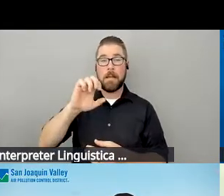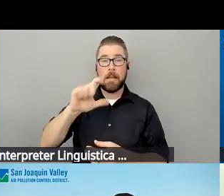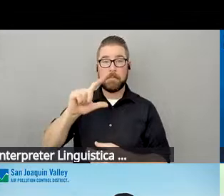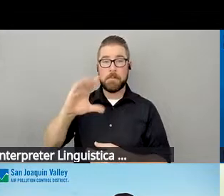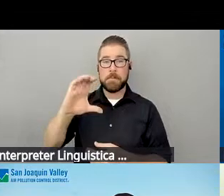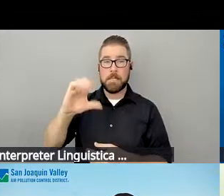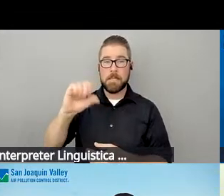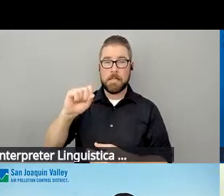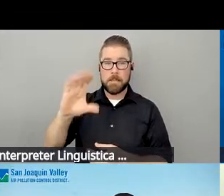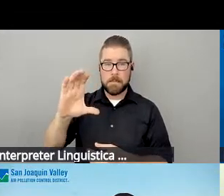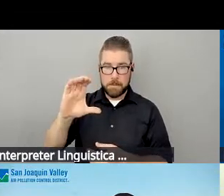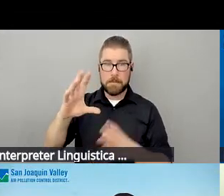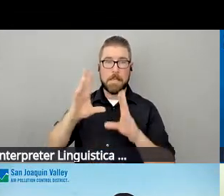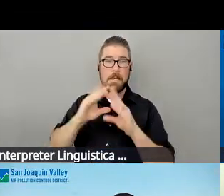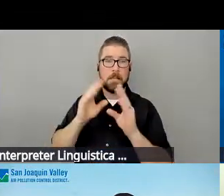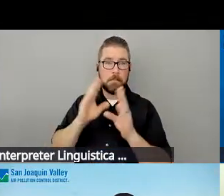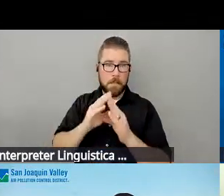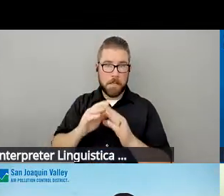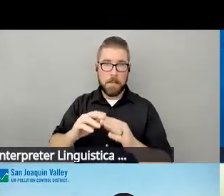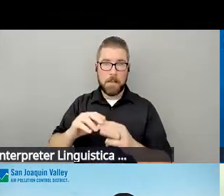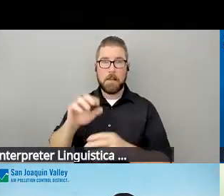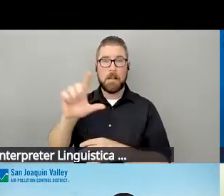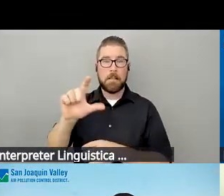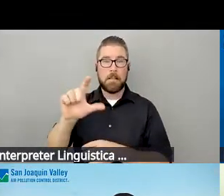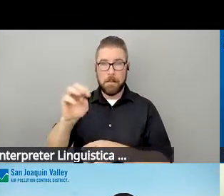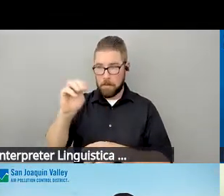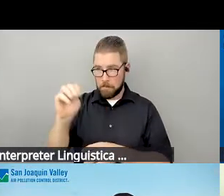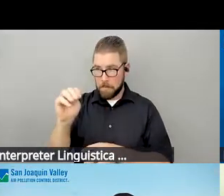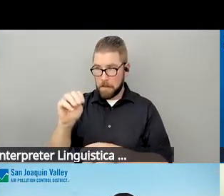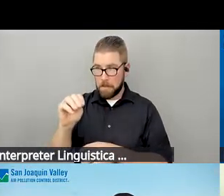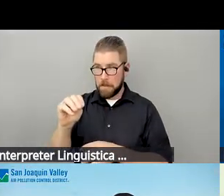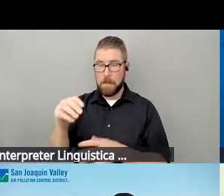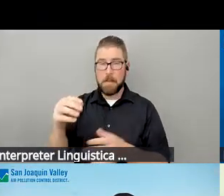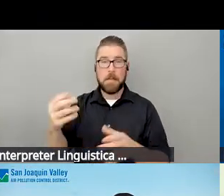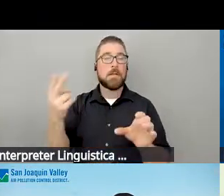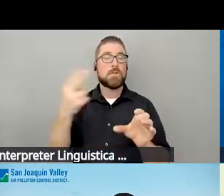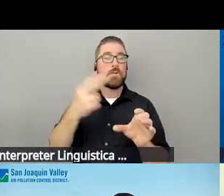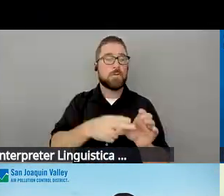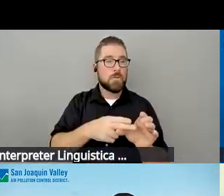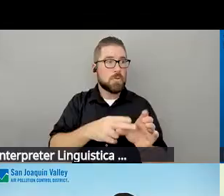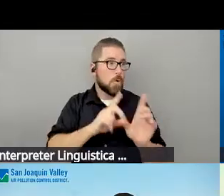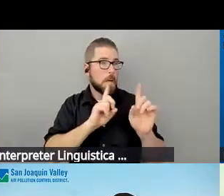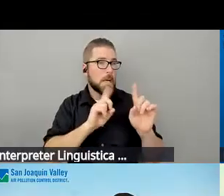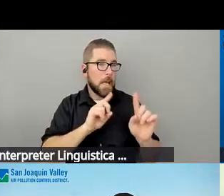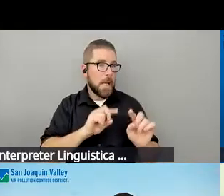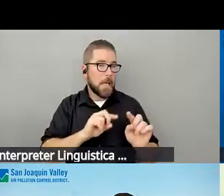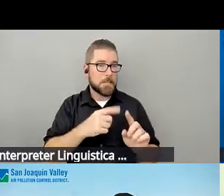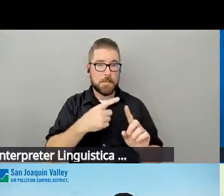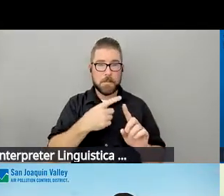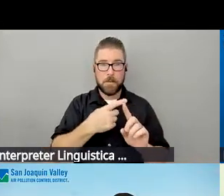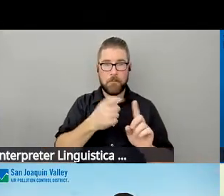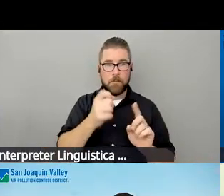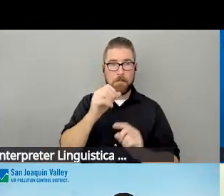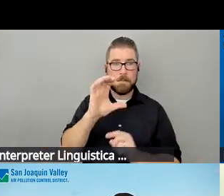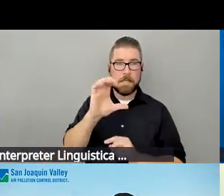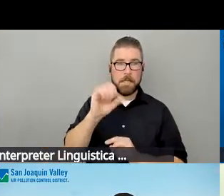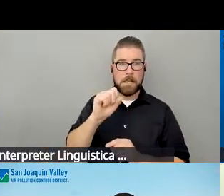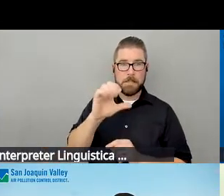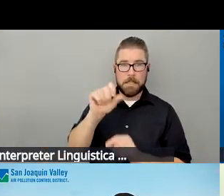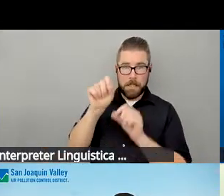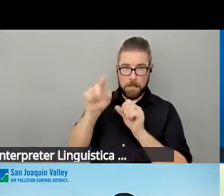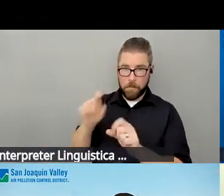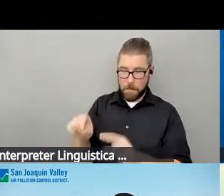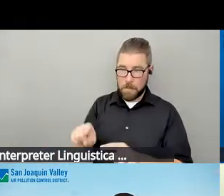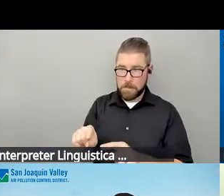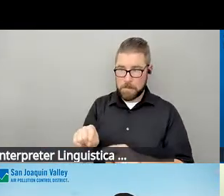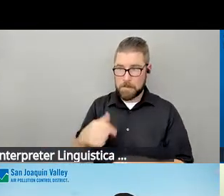Little Manila joined us to answer any questions that the CSC had. We know that not everyone was able to make our in-person meeting, and